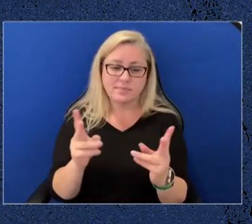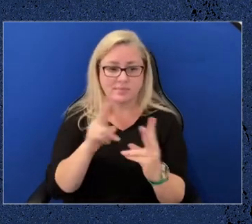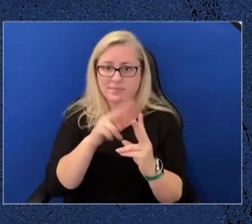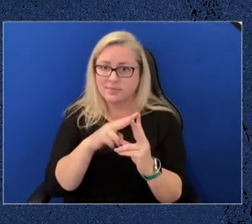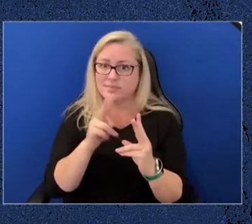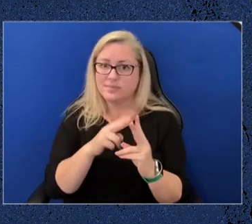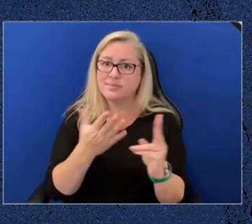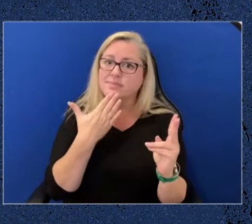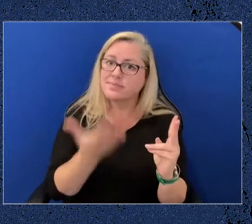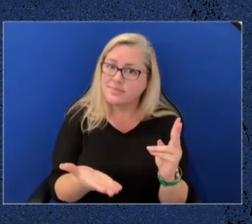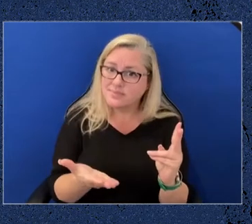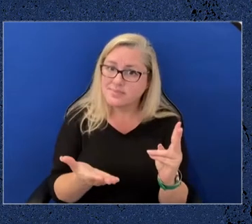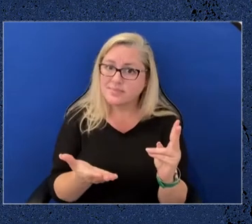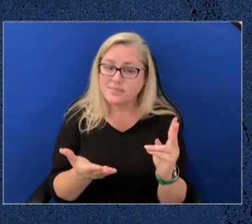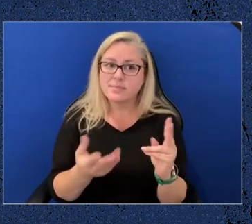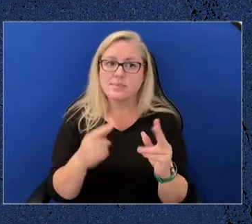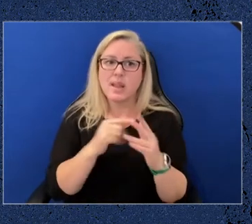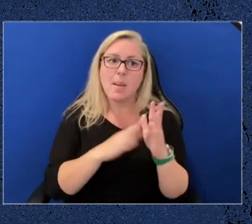thanks for coming. Two speakers, Michael and Kat?